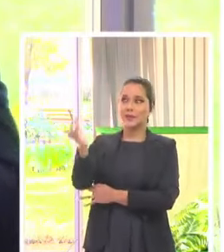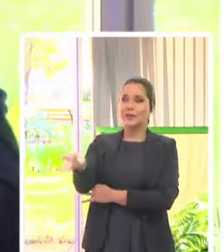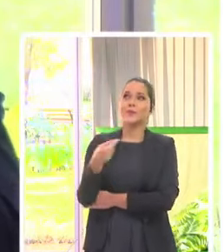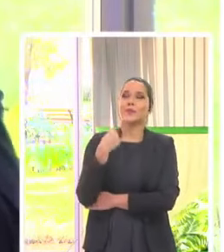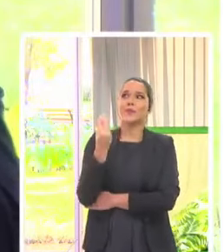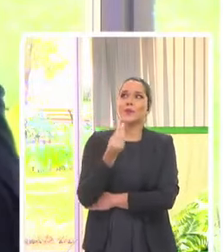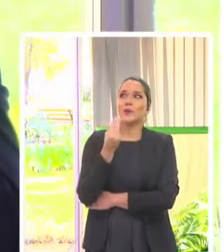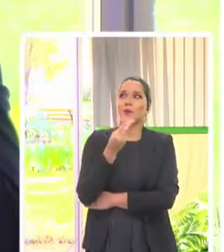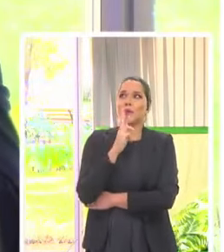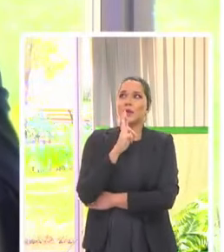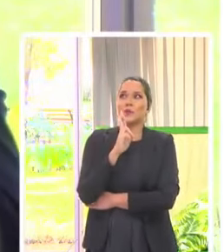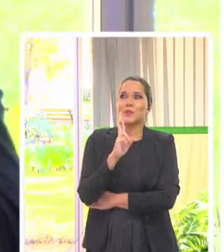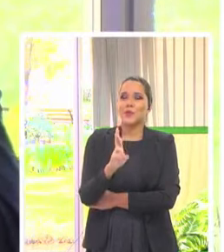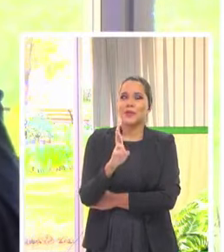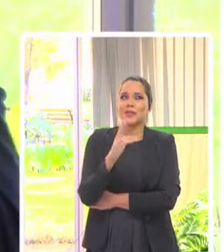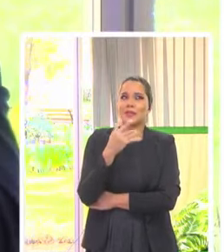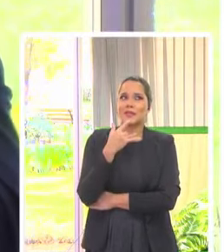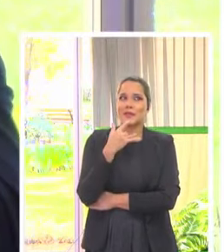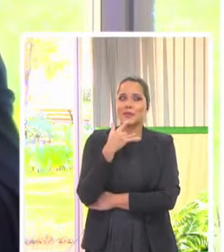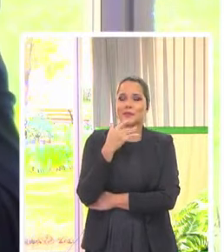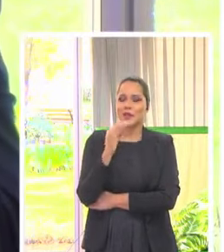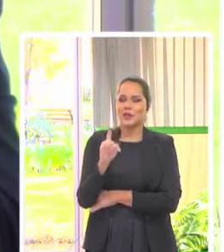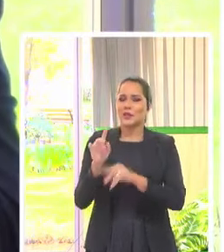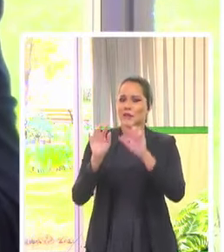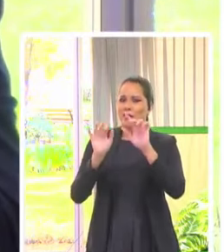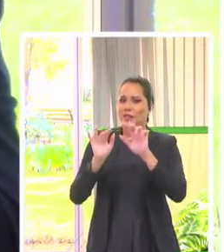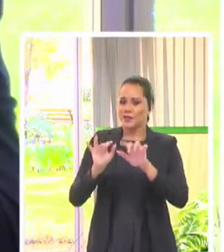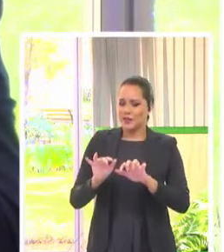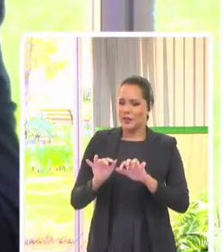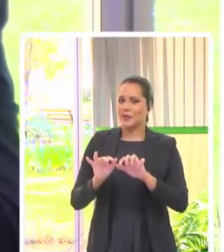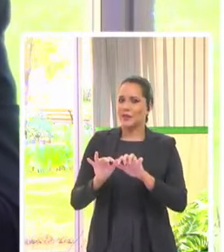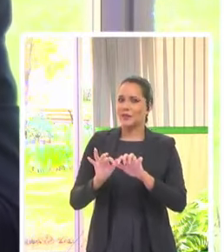will probably write a paper with you about this.